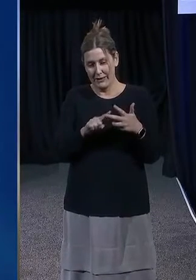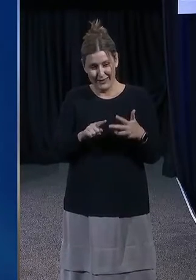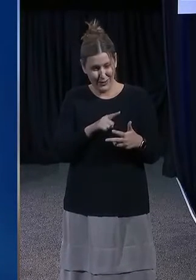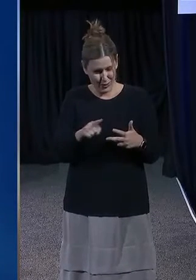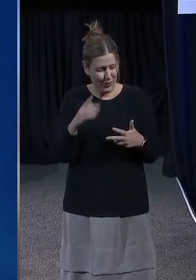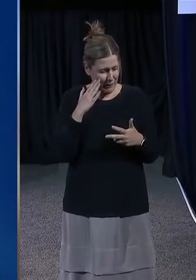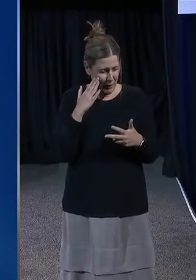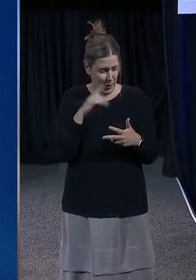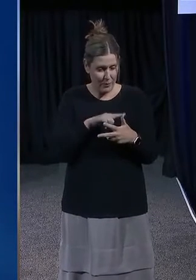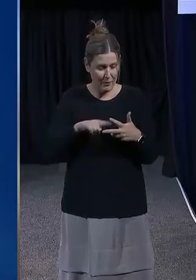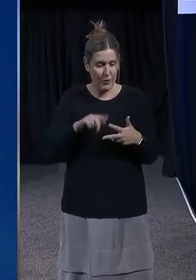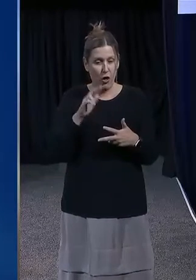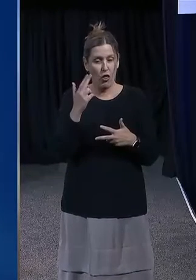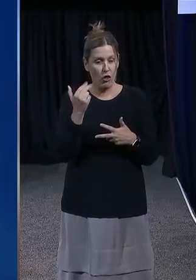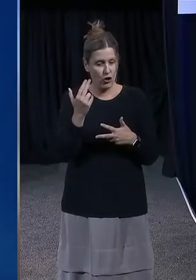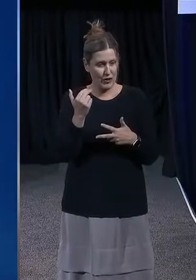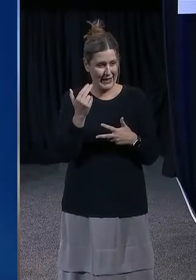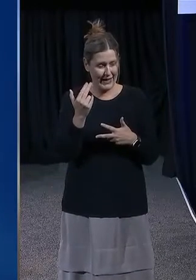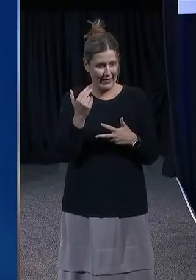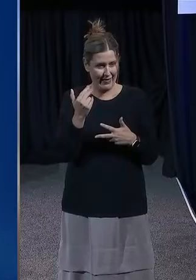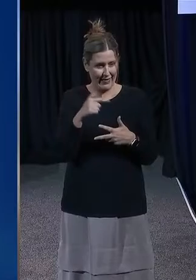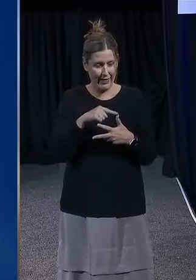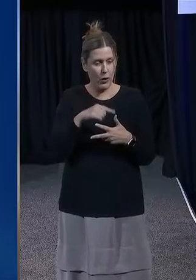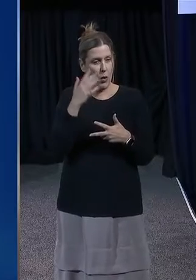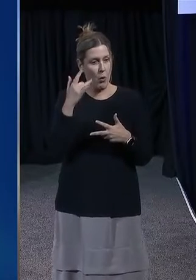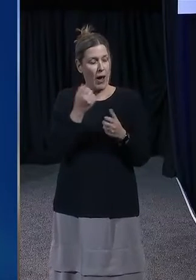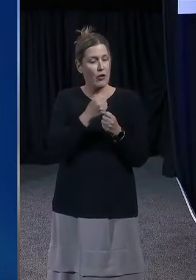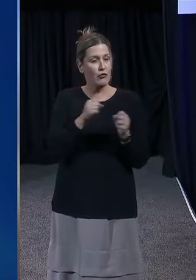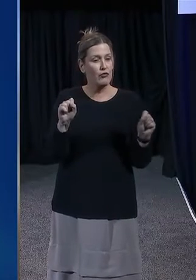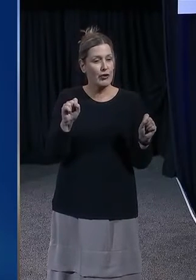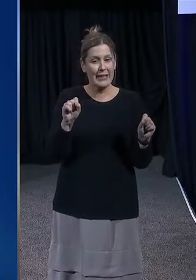to you. The 13th Amendment, because it freed,